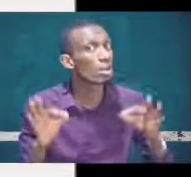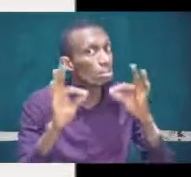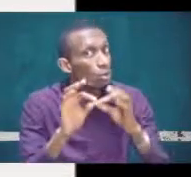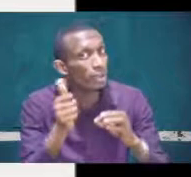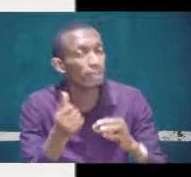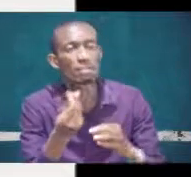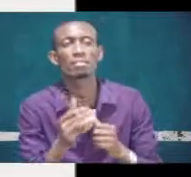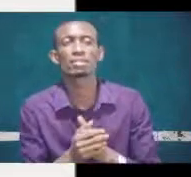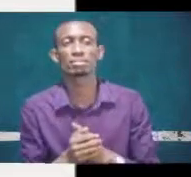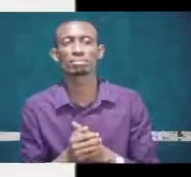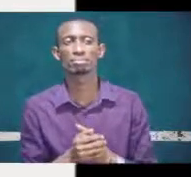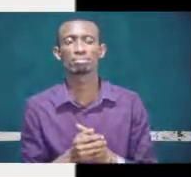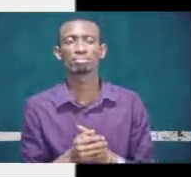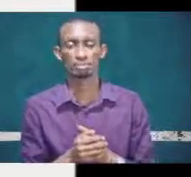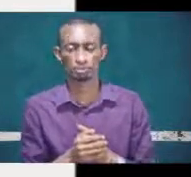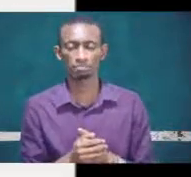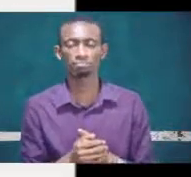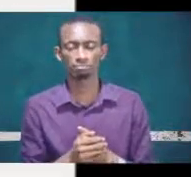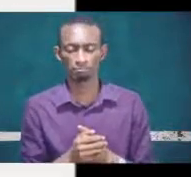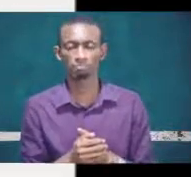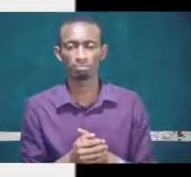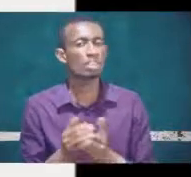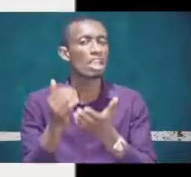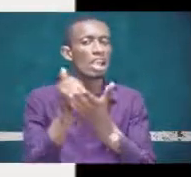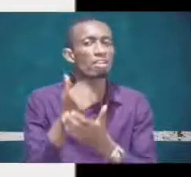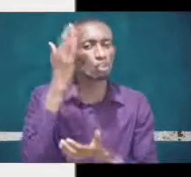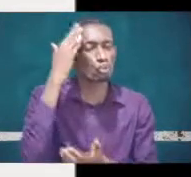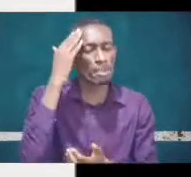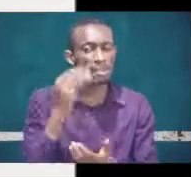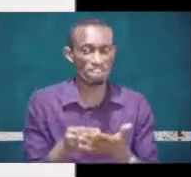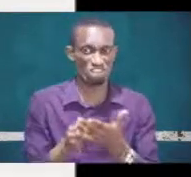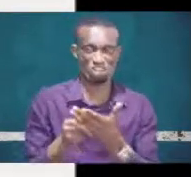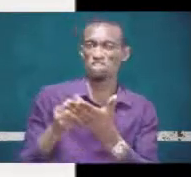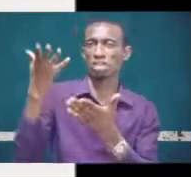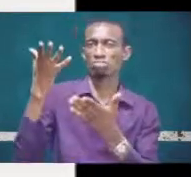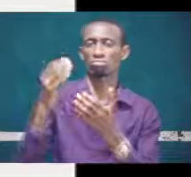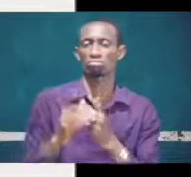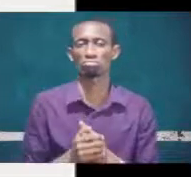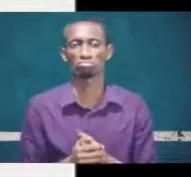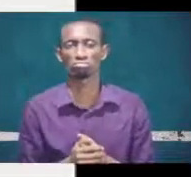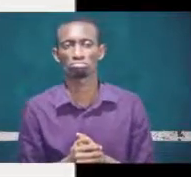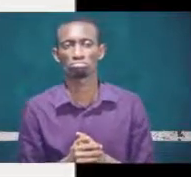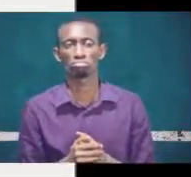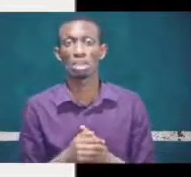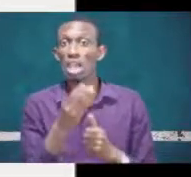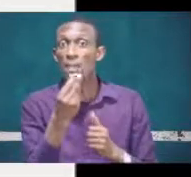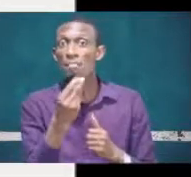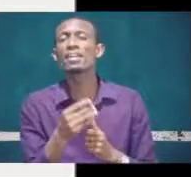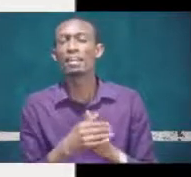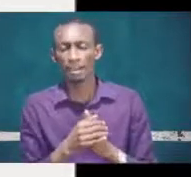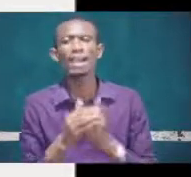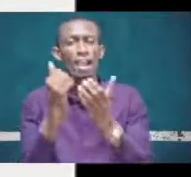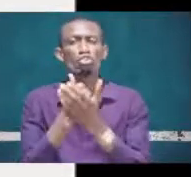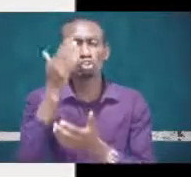value. Through the use of money, the relative value or prices of commodities can be determined. Money acts as a measure